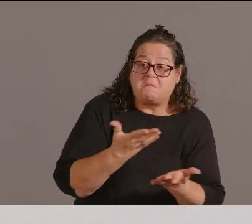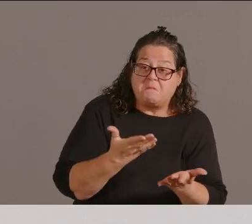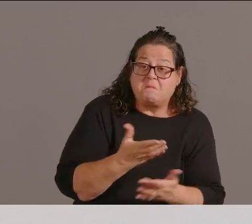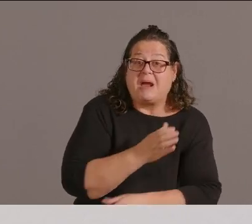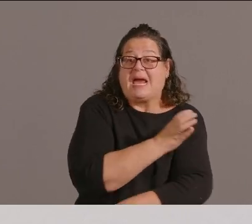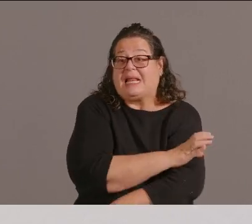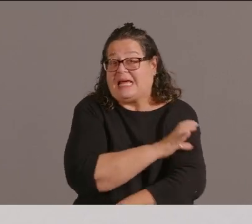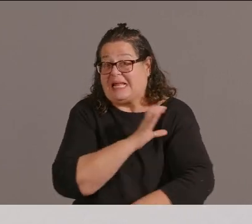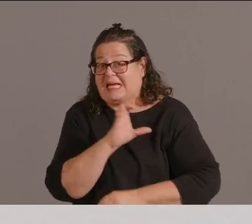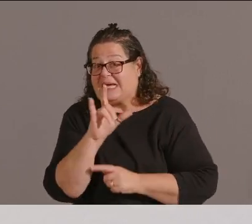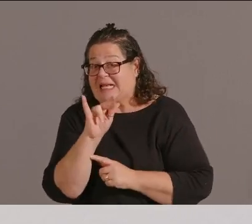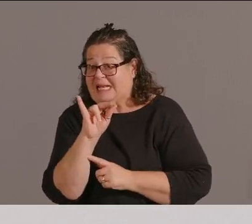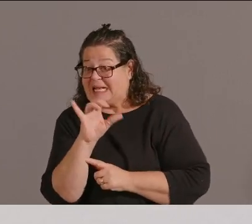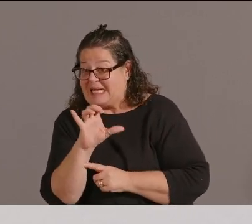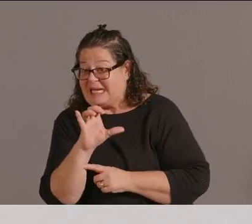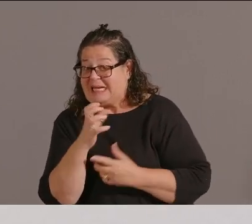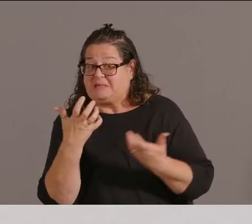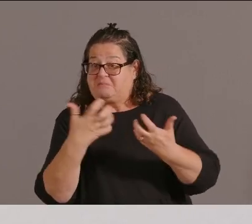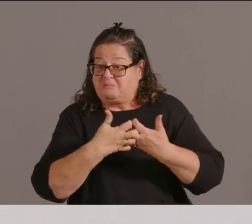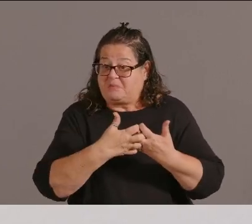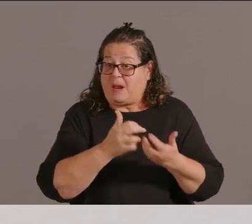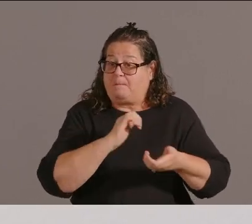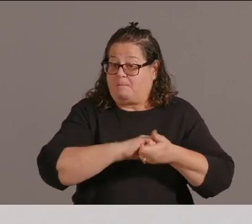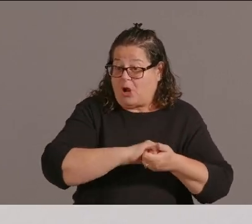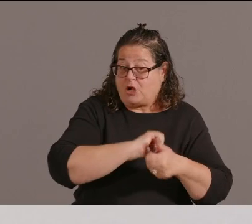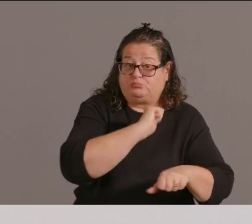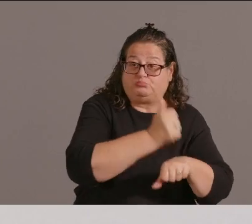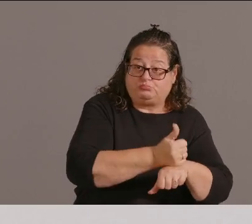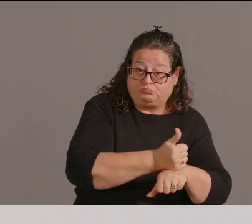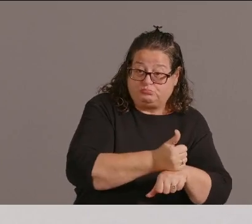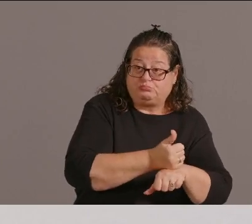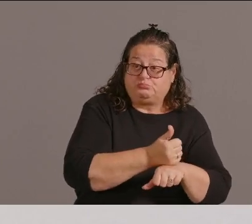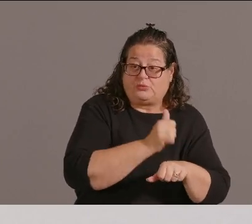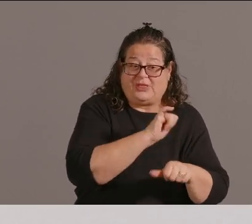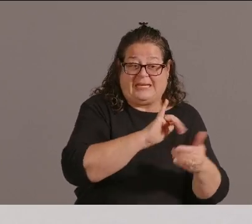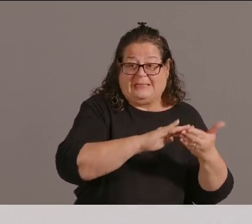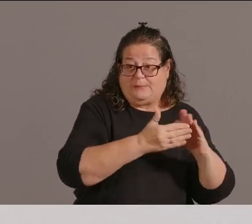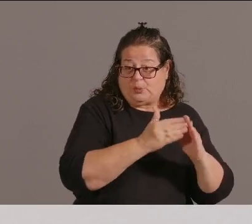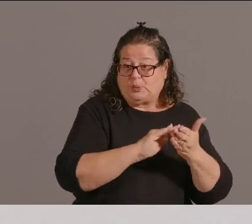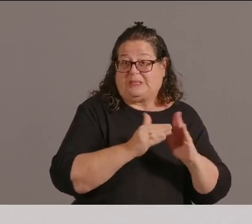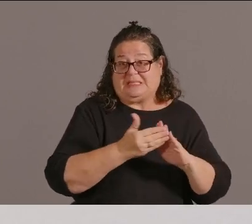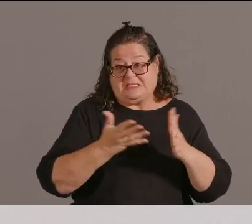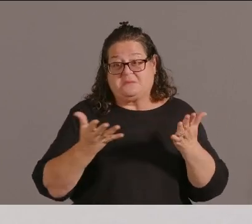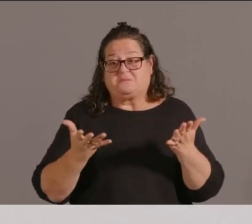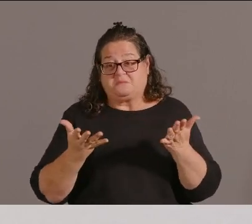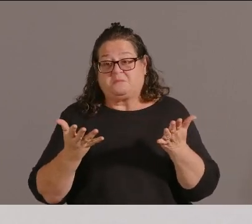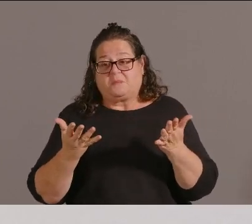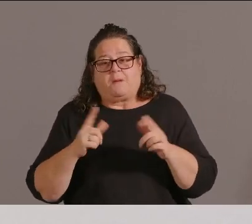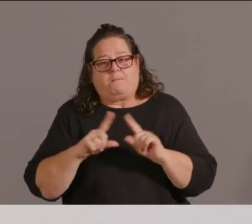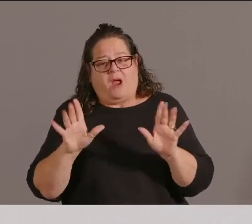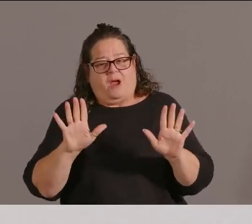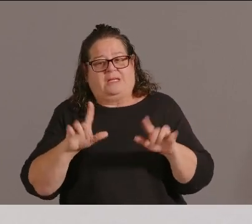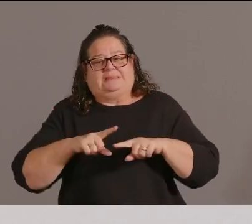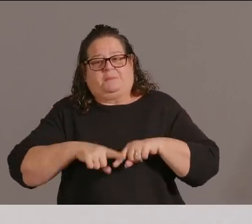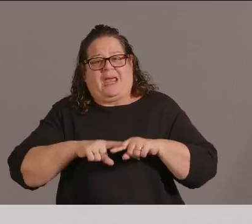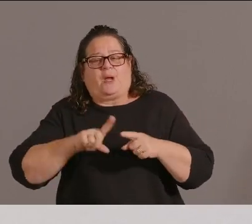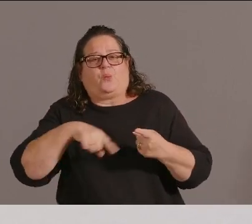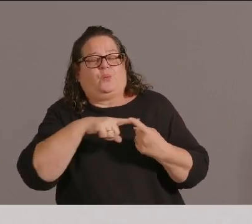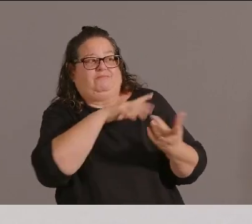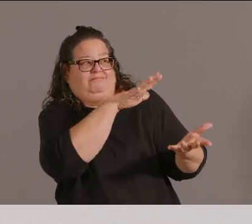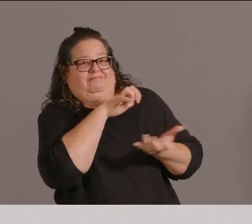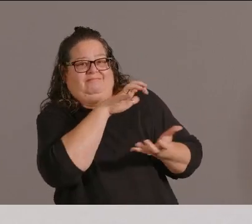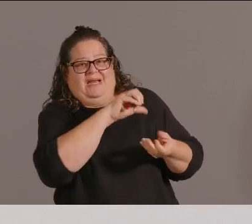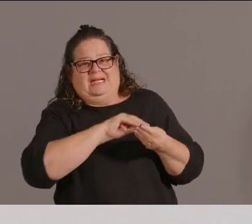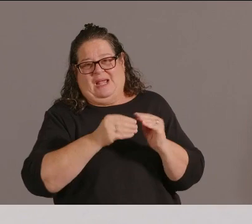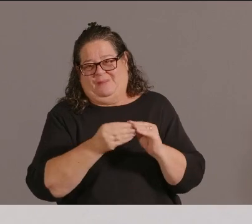up community-based sites as well as we continue to get more vaccine. The other thing that we're going to be looking to do, it's going to start